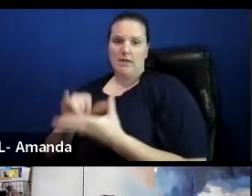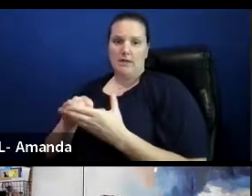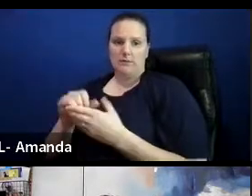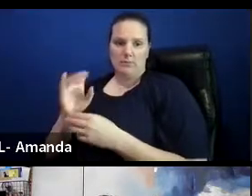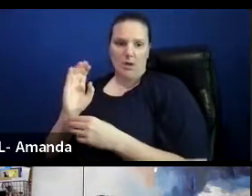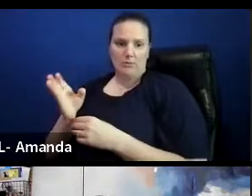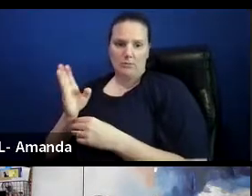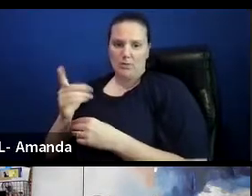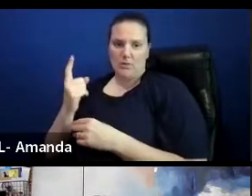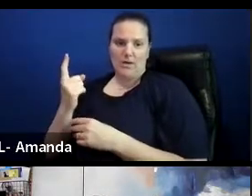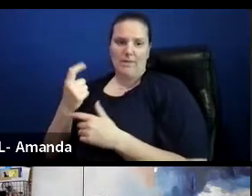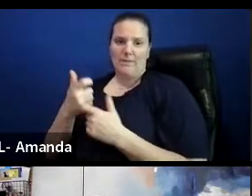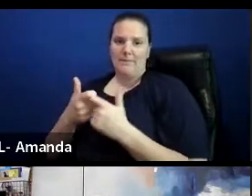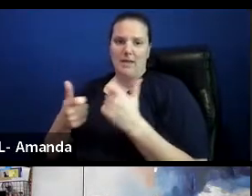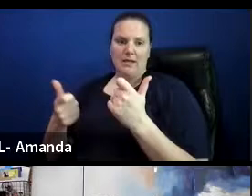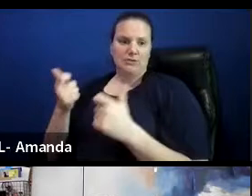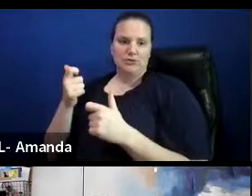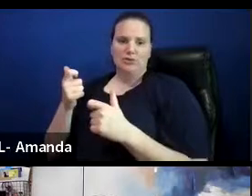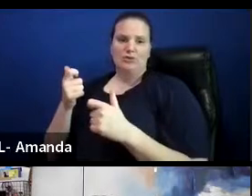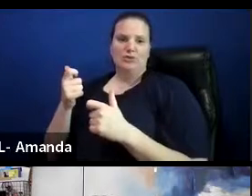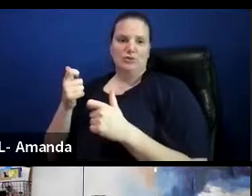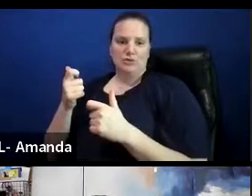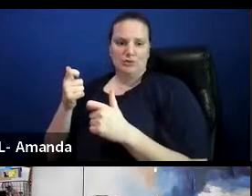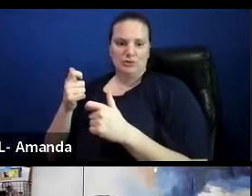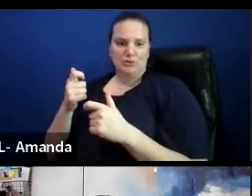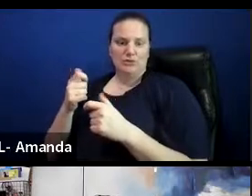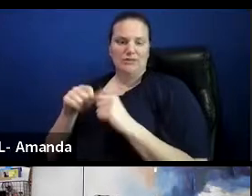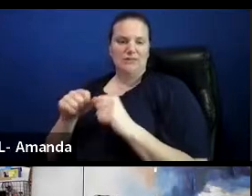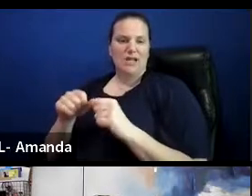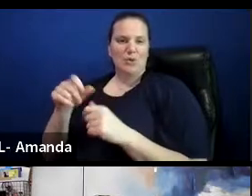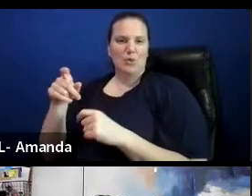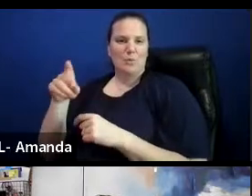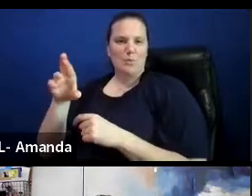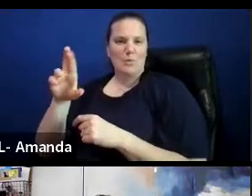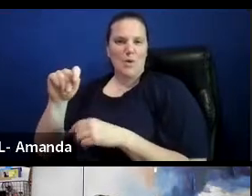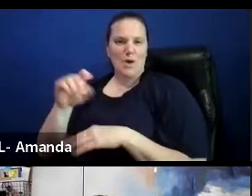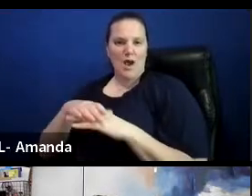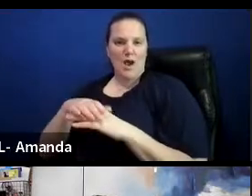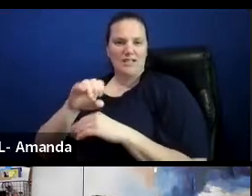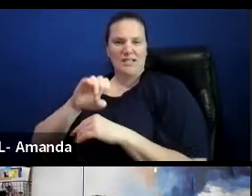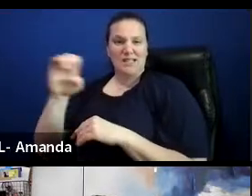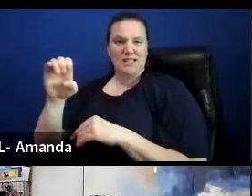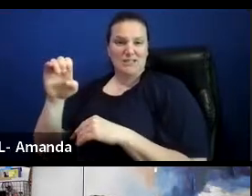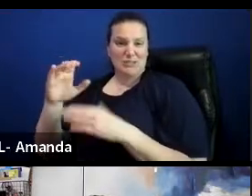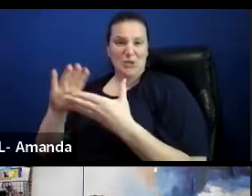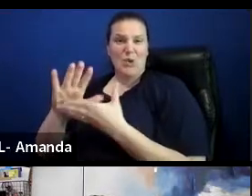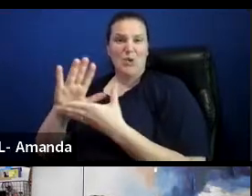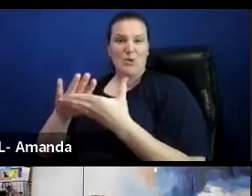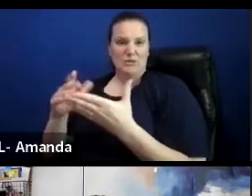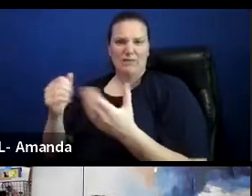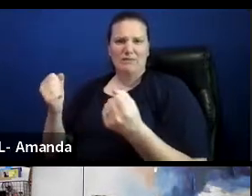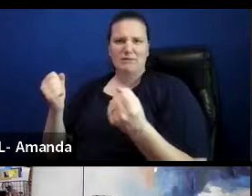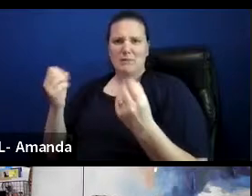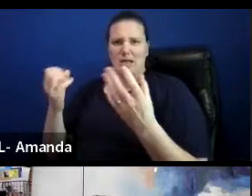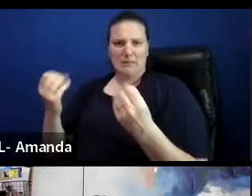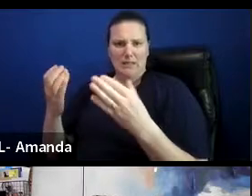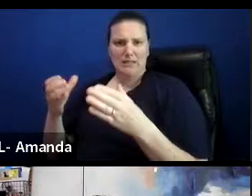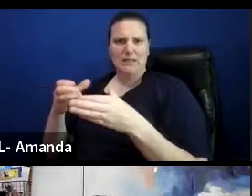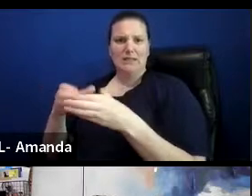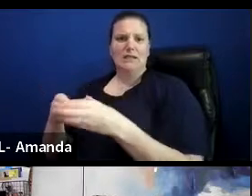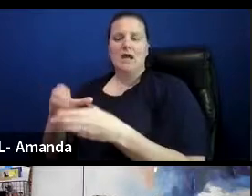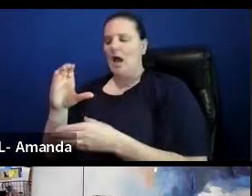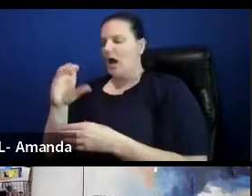Baltimore is one of the major container ports on the East Coast. So there are a huge number of container